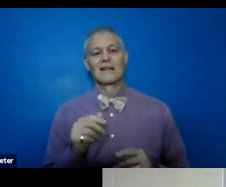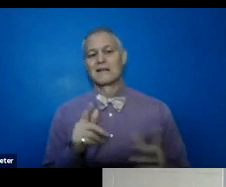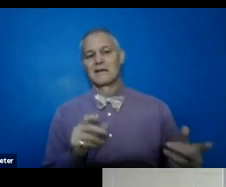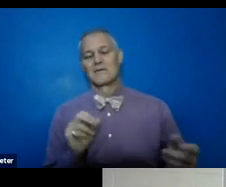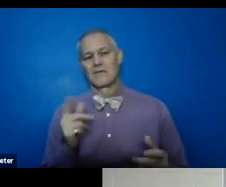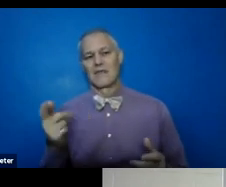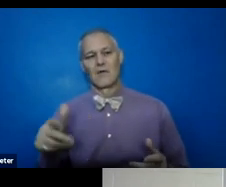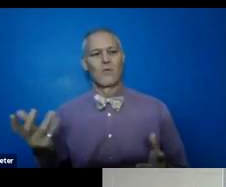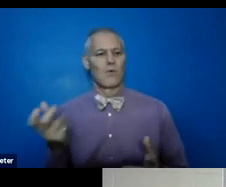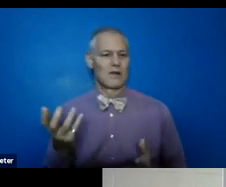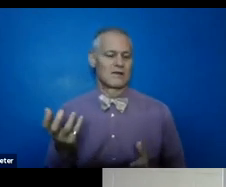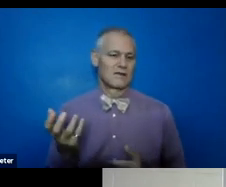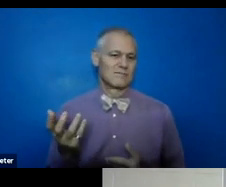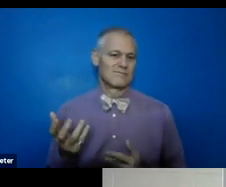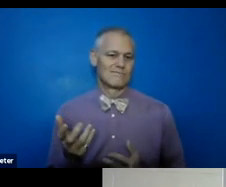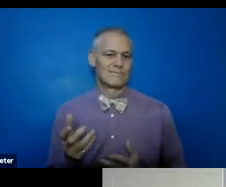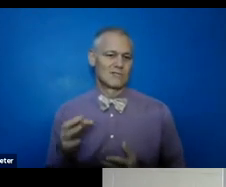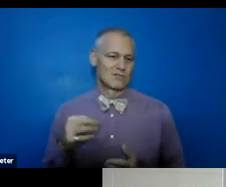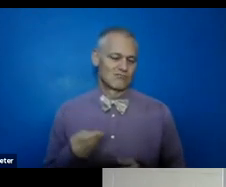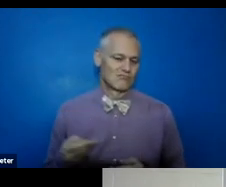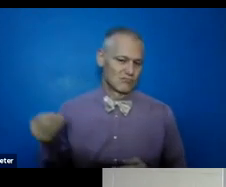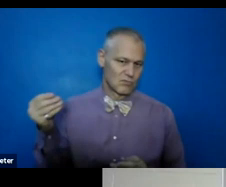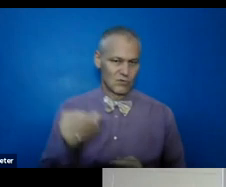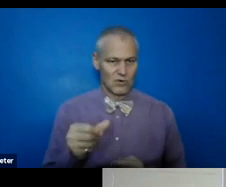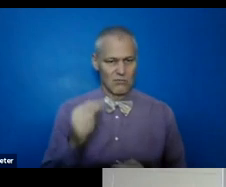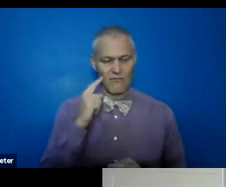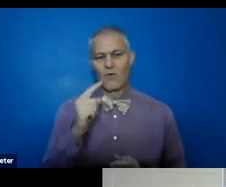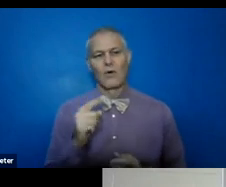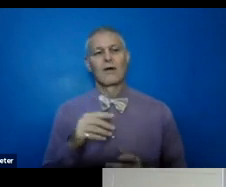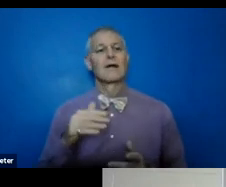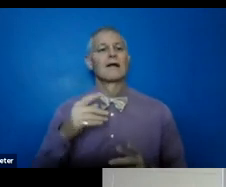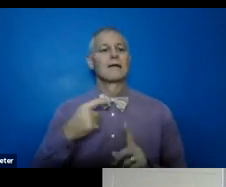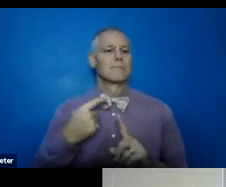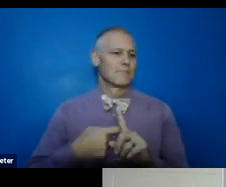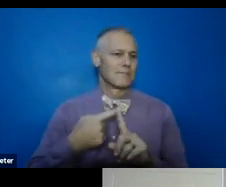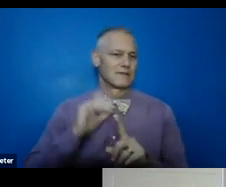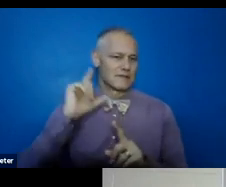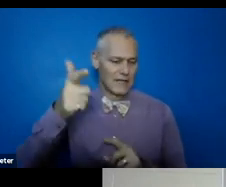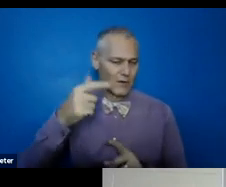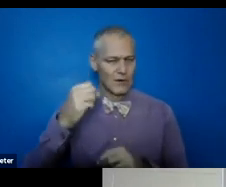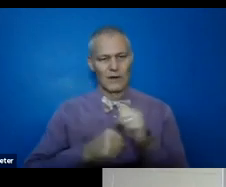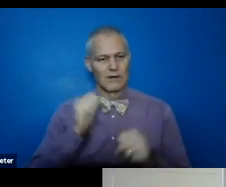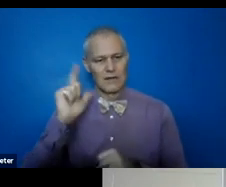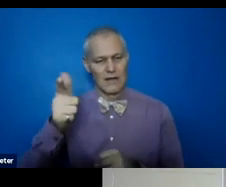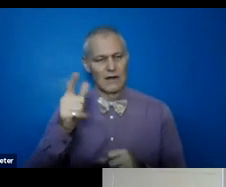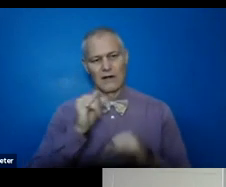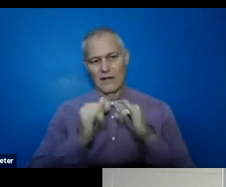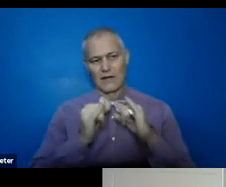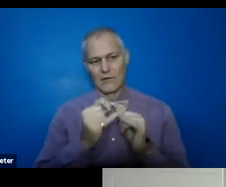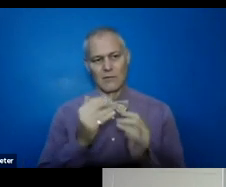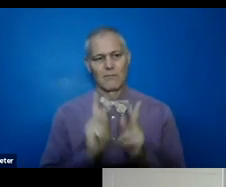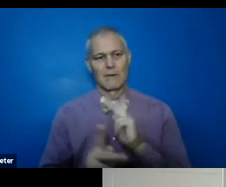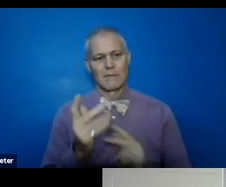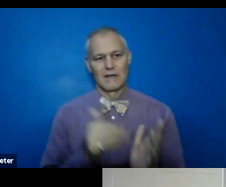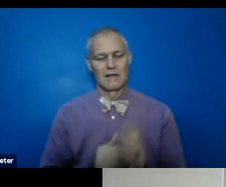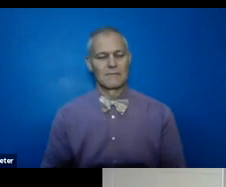to you know, contribute toward X months later or X years later, like going back and re-interviewing folks and seeing where they